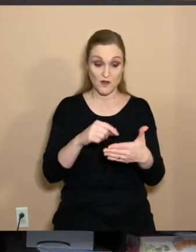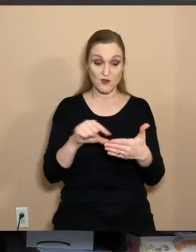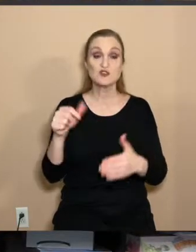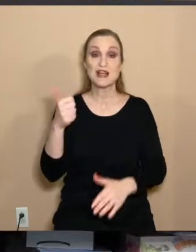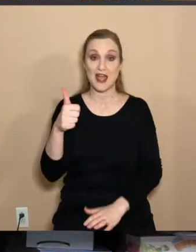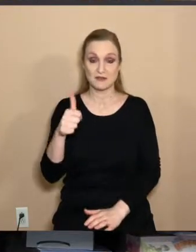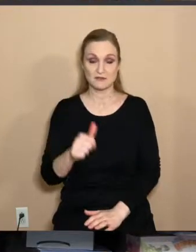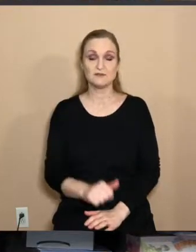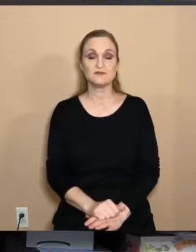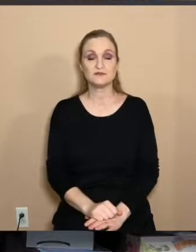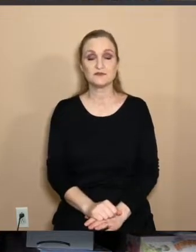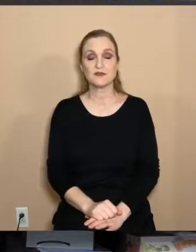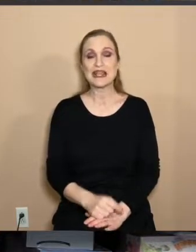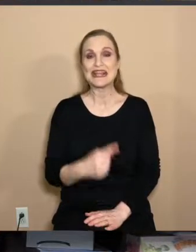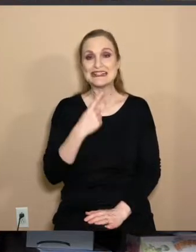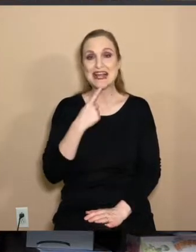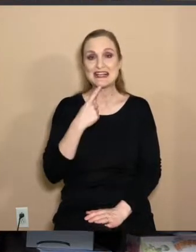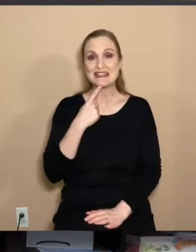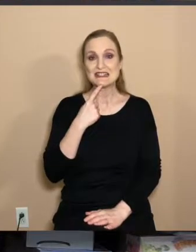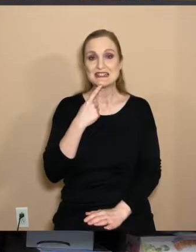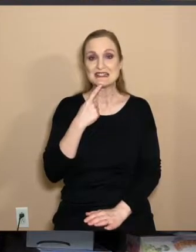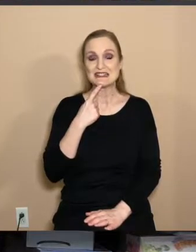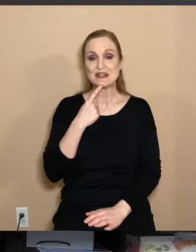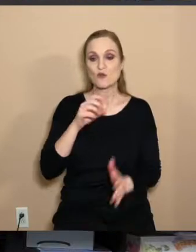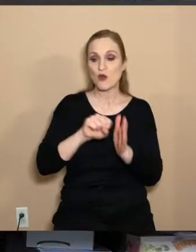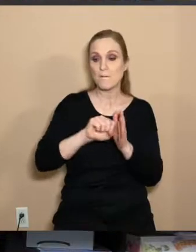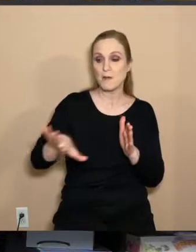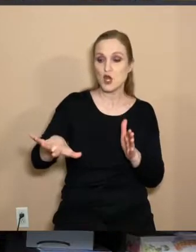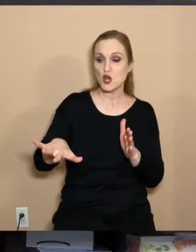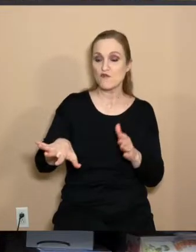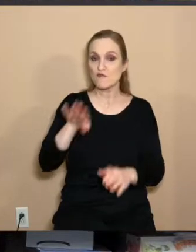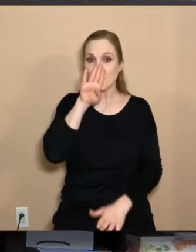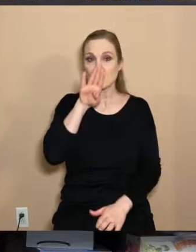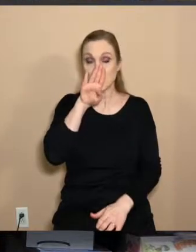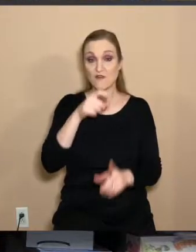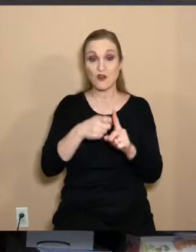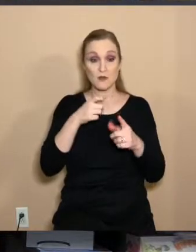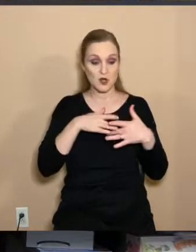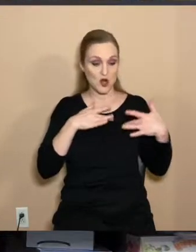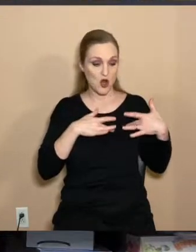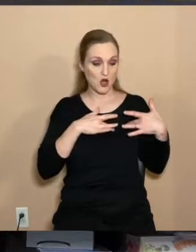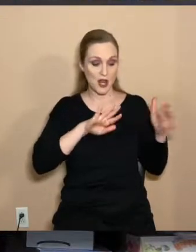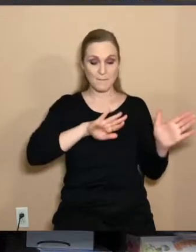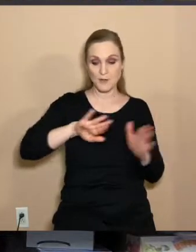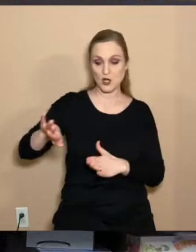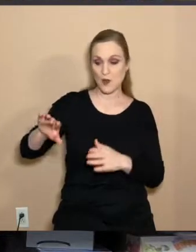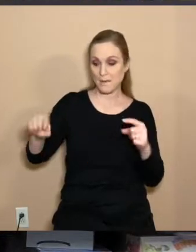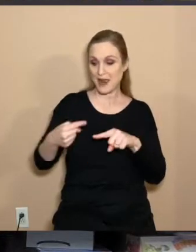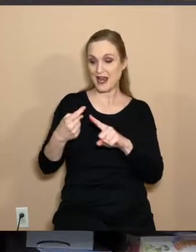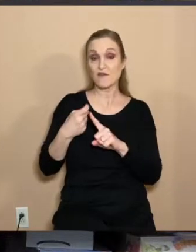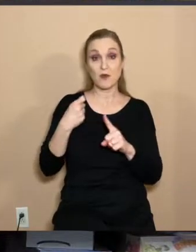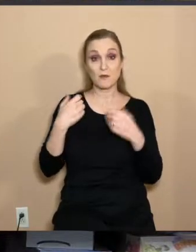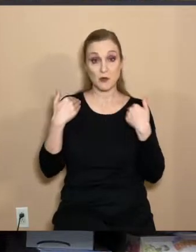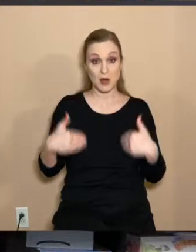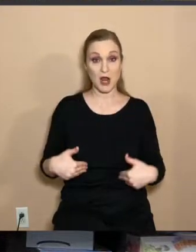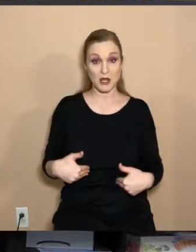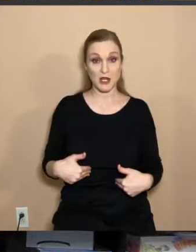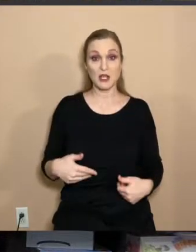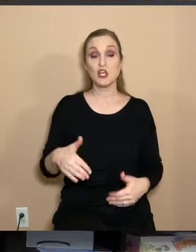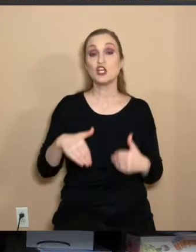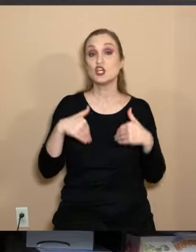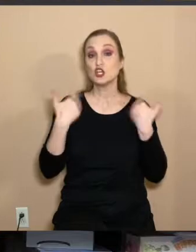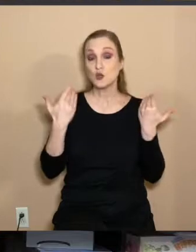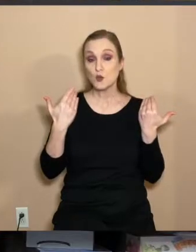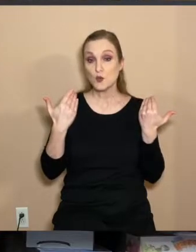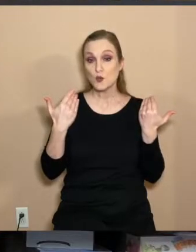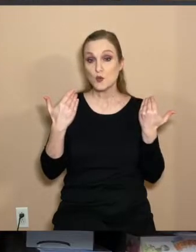10. He says, remove vexation from your heart and put away pain from your body, for youth